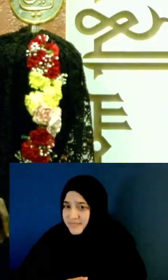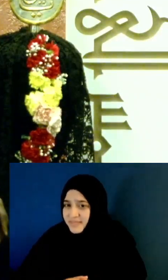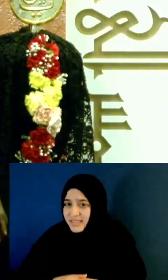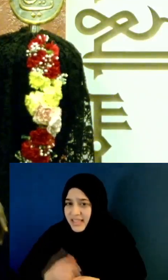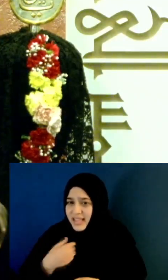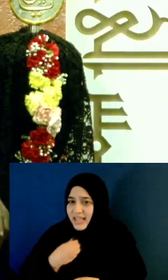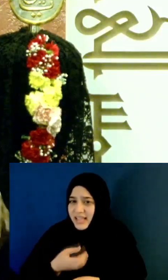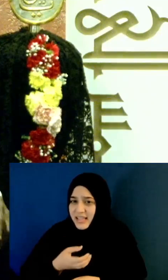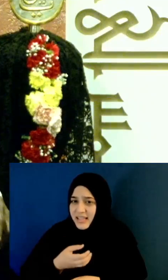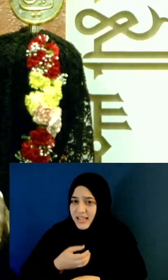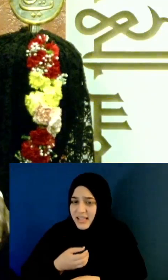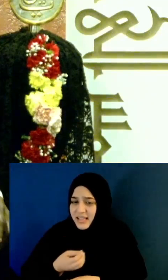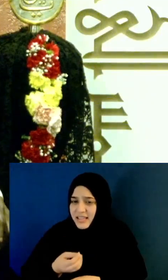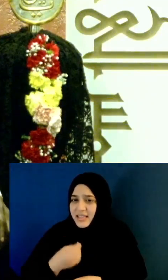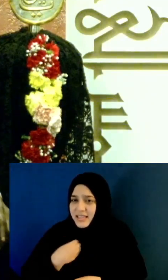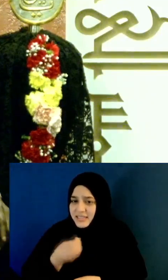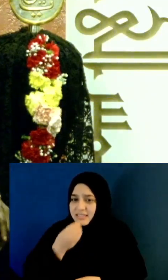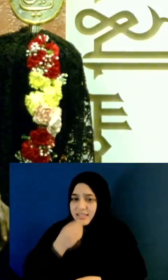Sallallahu ala Muhammad wa ali Muhammad.